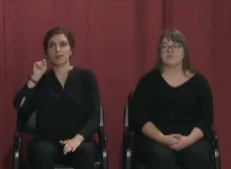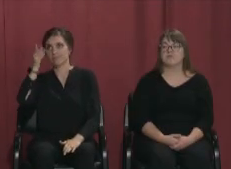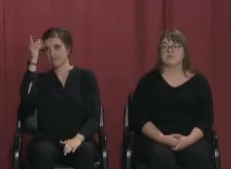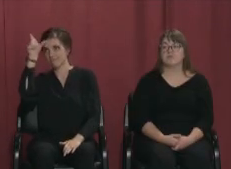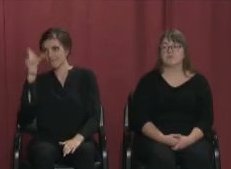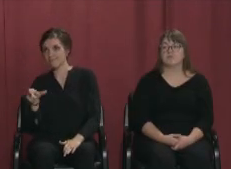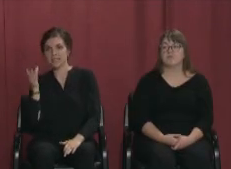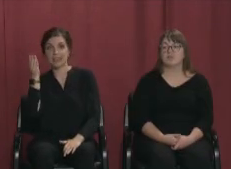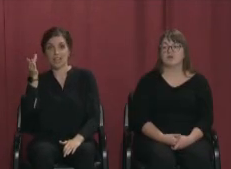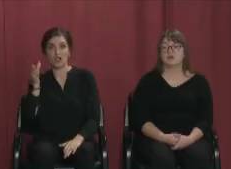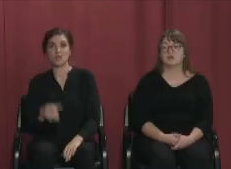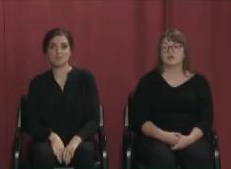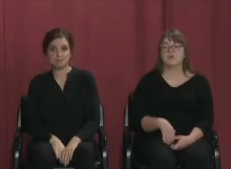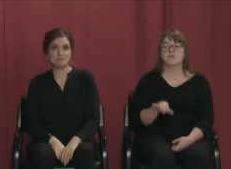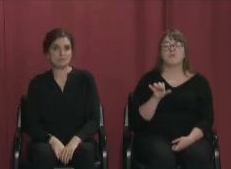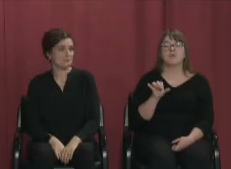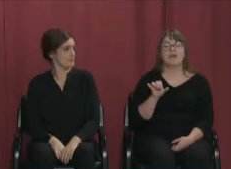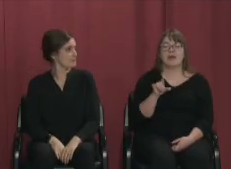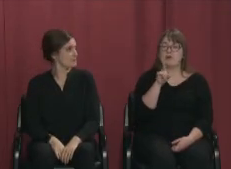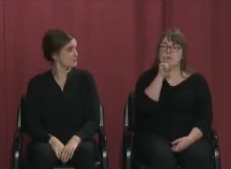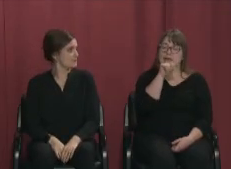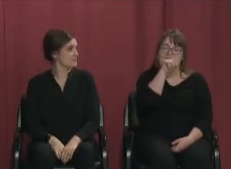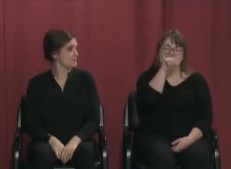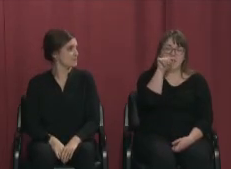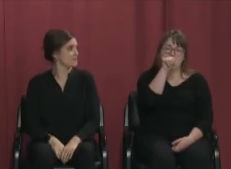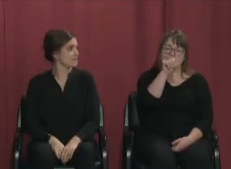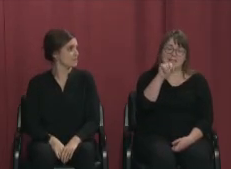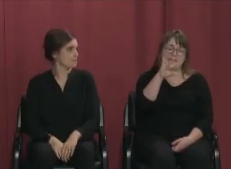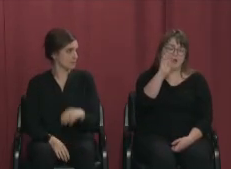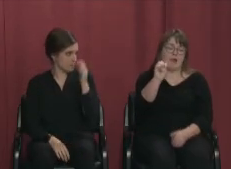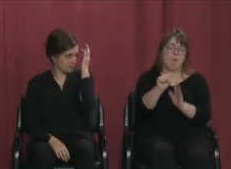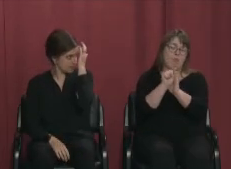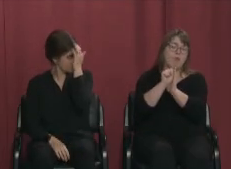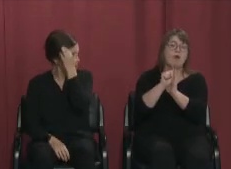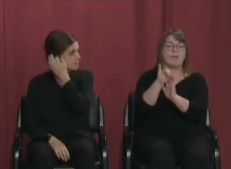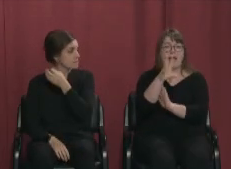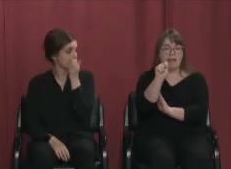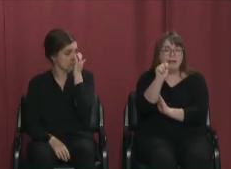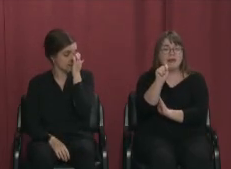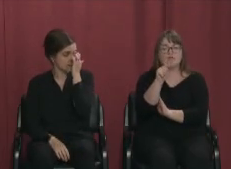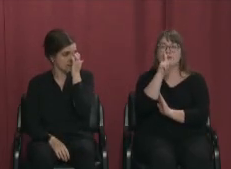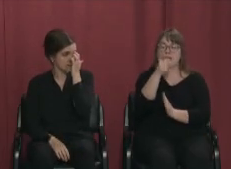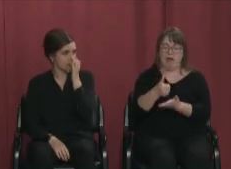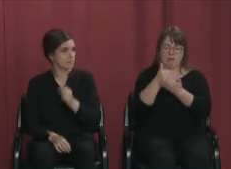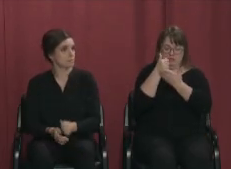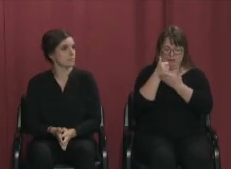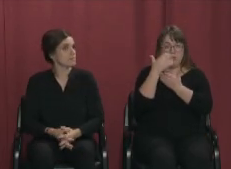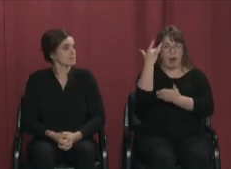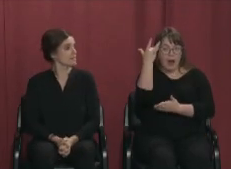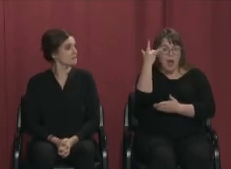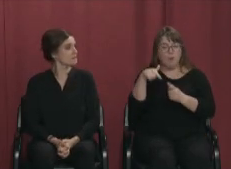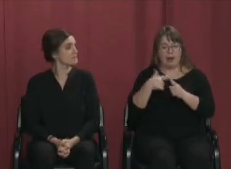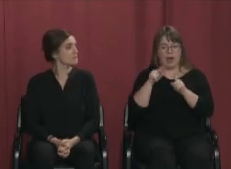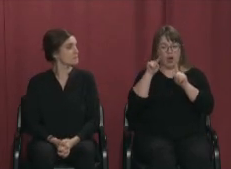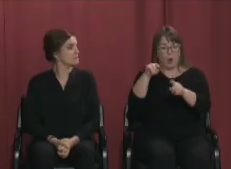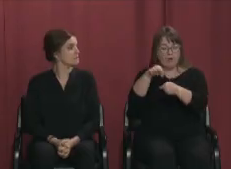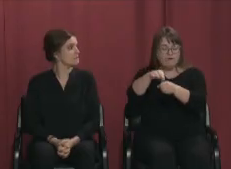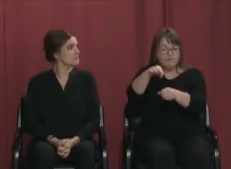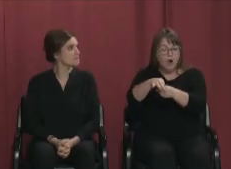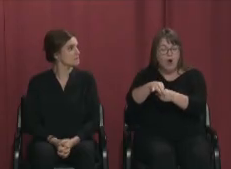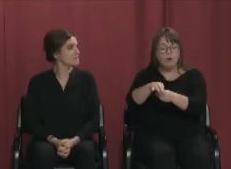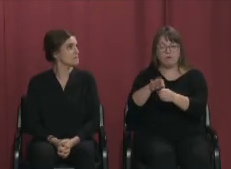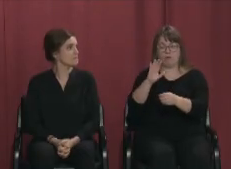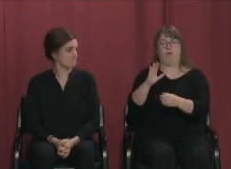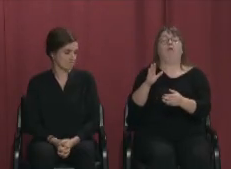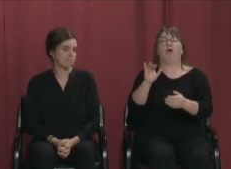the sample ballot is so helpful because that way when I enter the voting or the polling booth, I'm not surprised by something like, oh, I didn't know